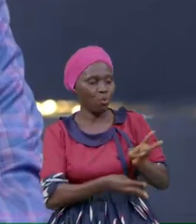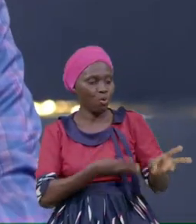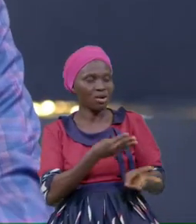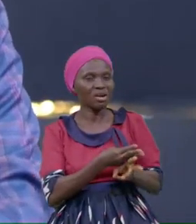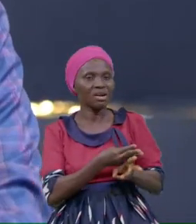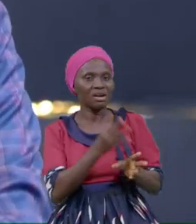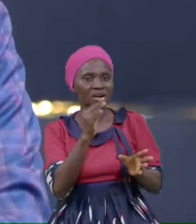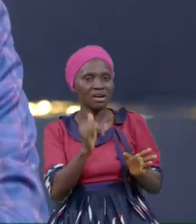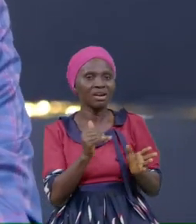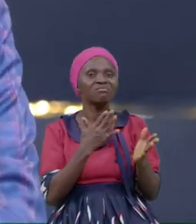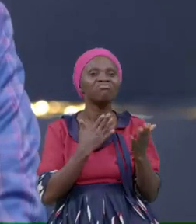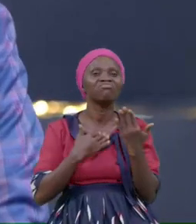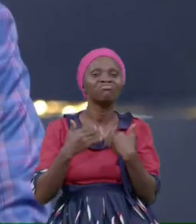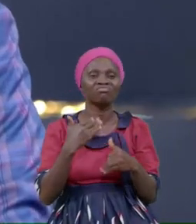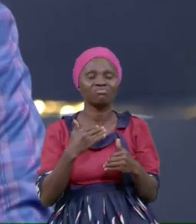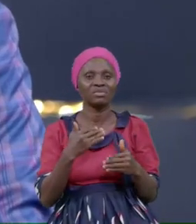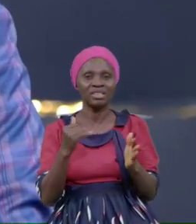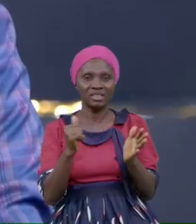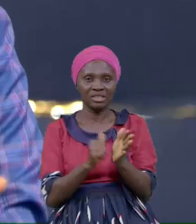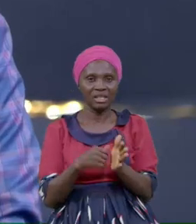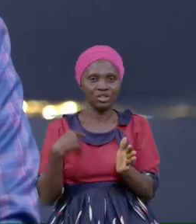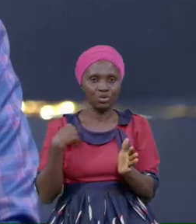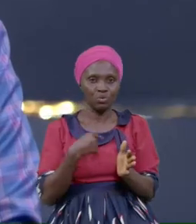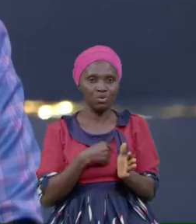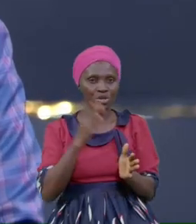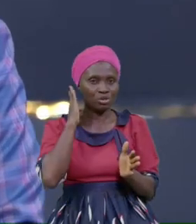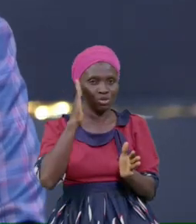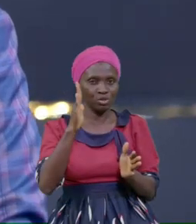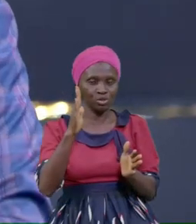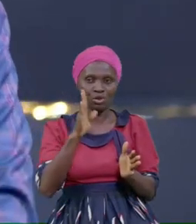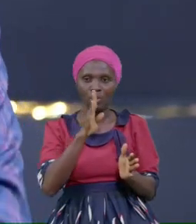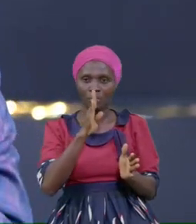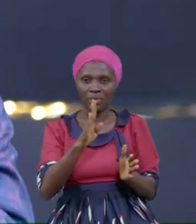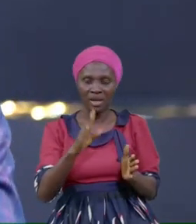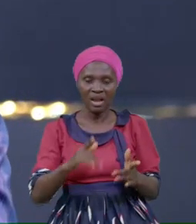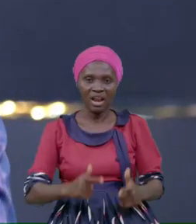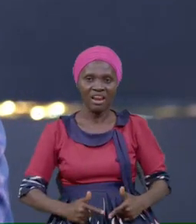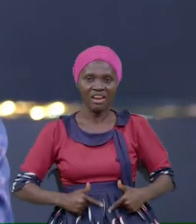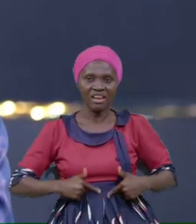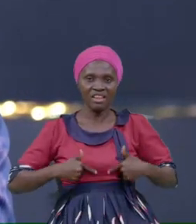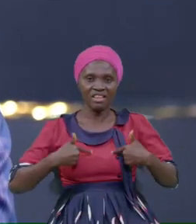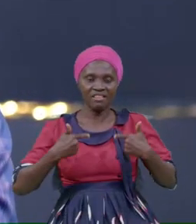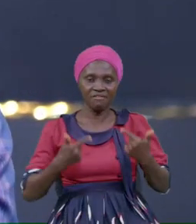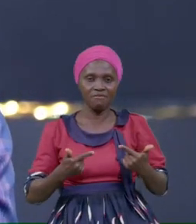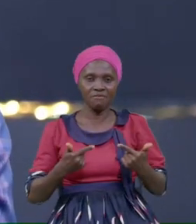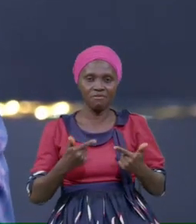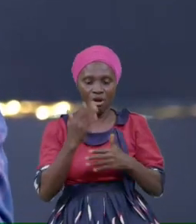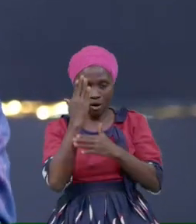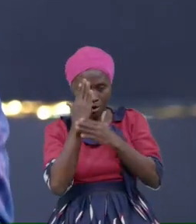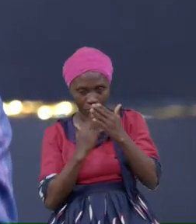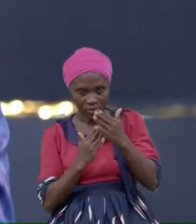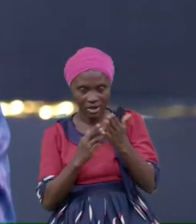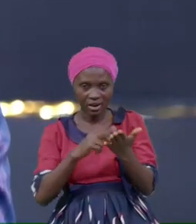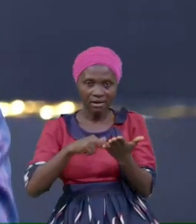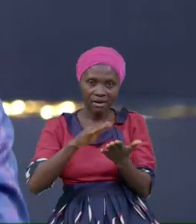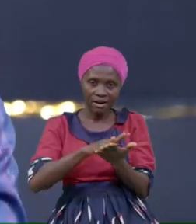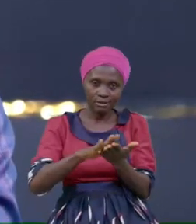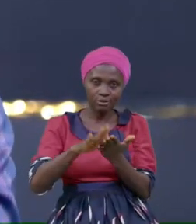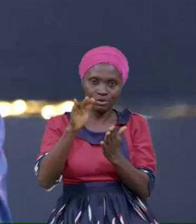should live soberly, righteously, and godly when in